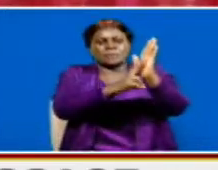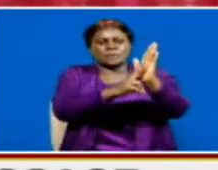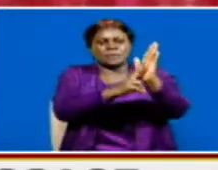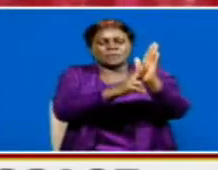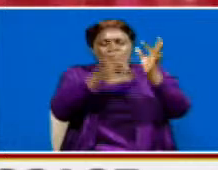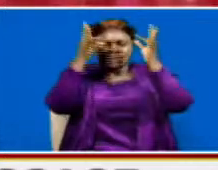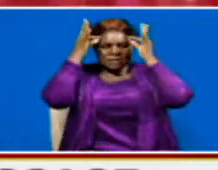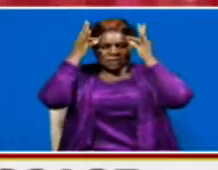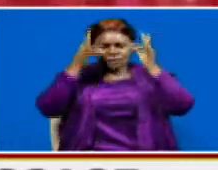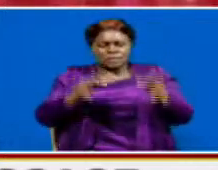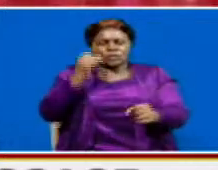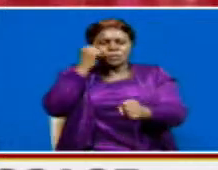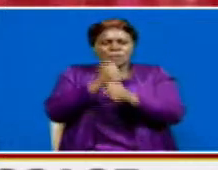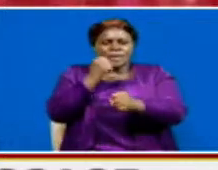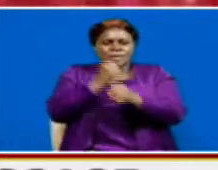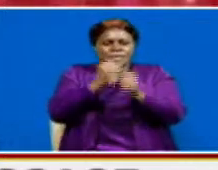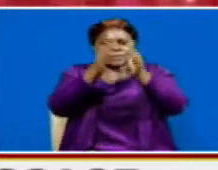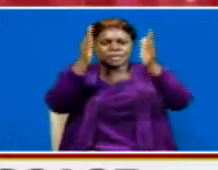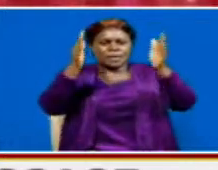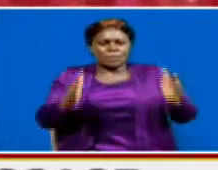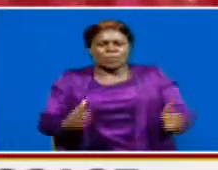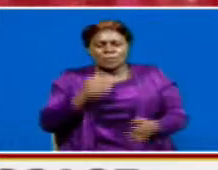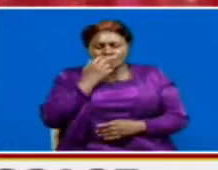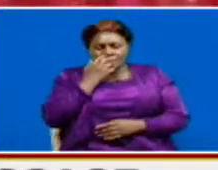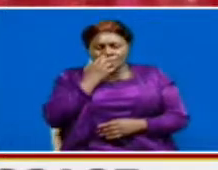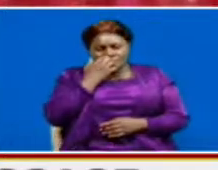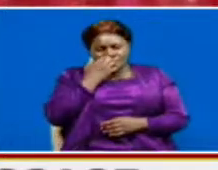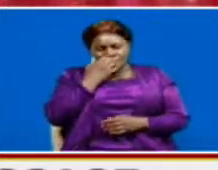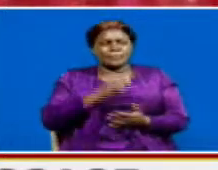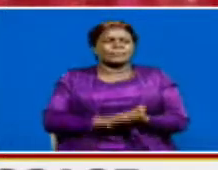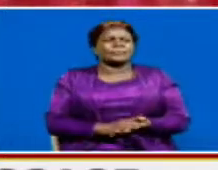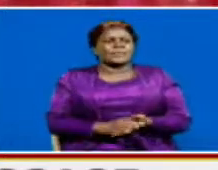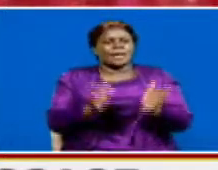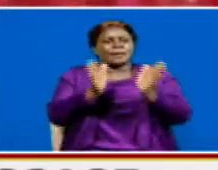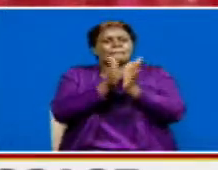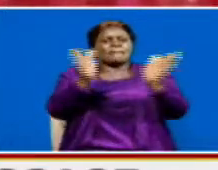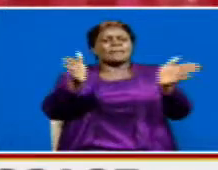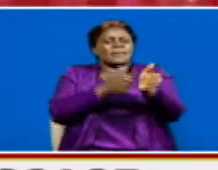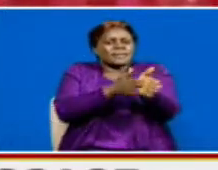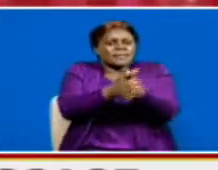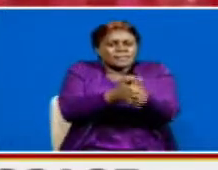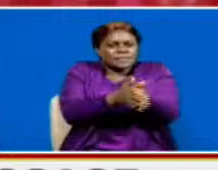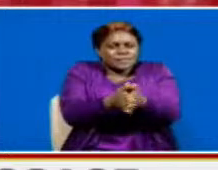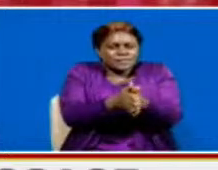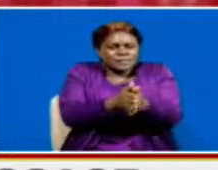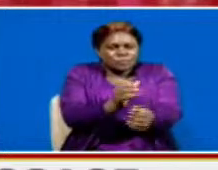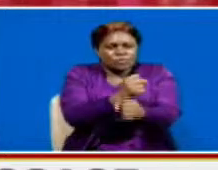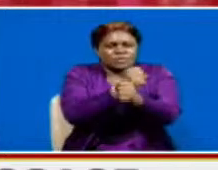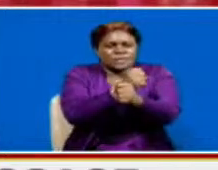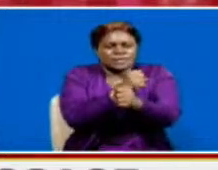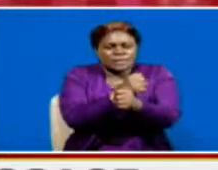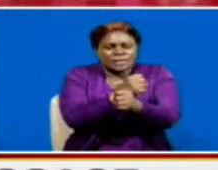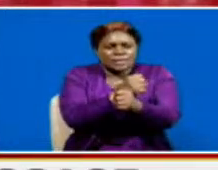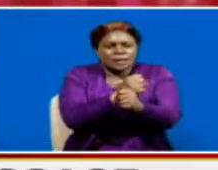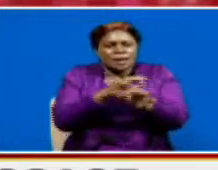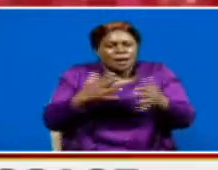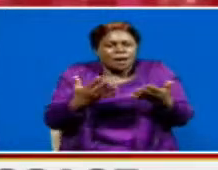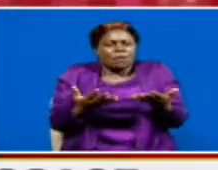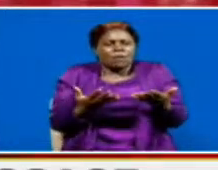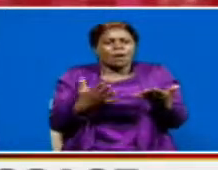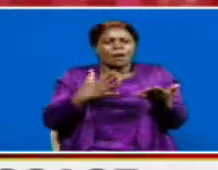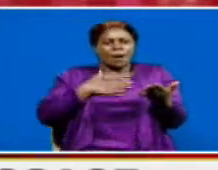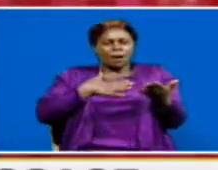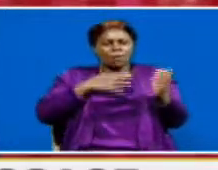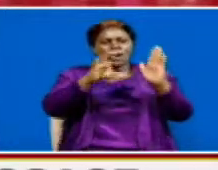the decision-making table. The public interest is safeguarded by